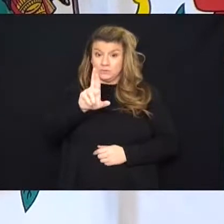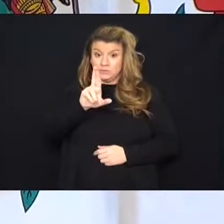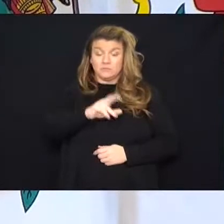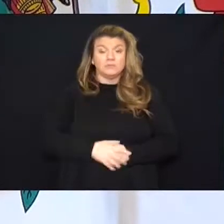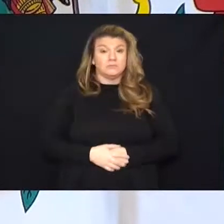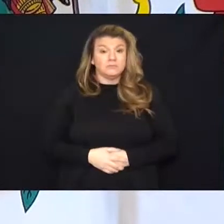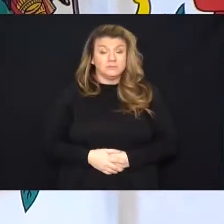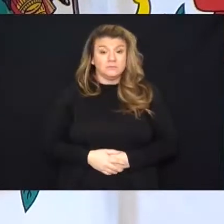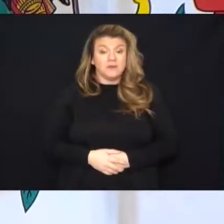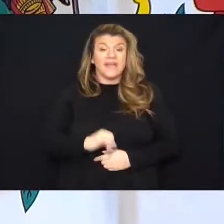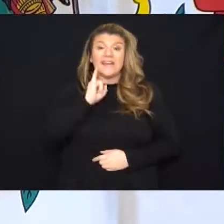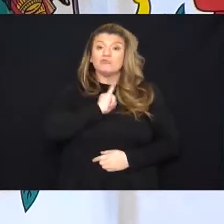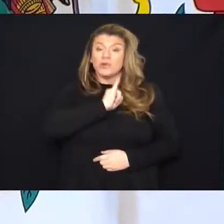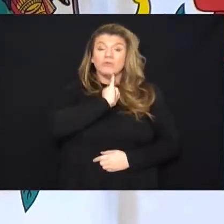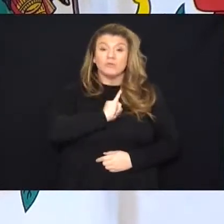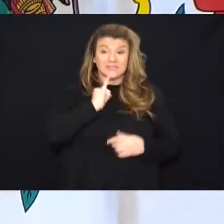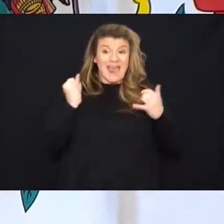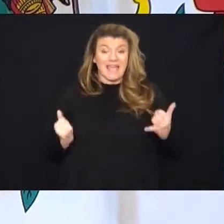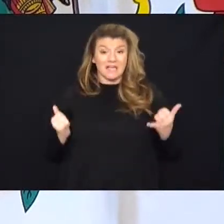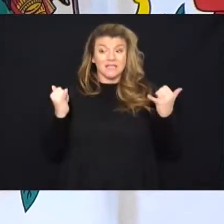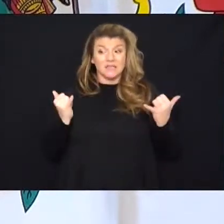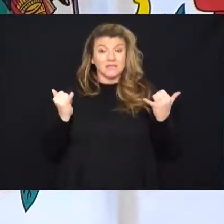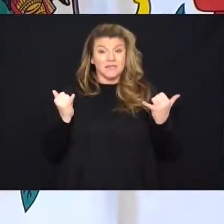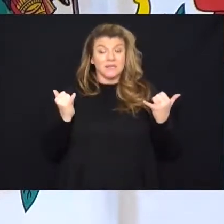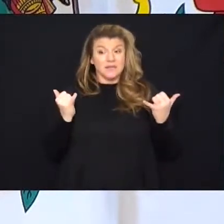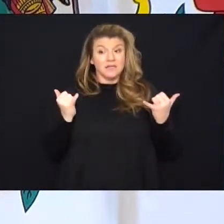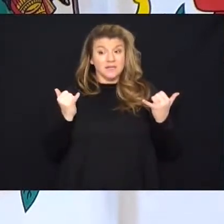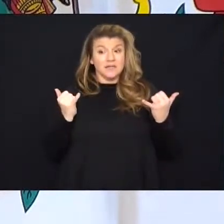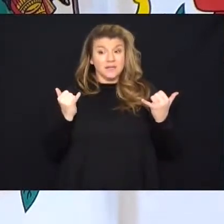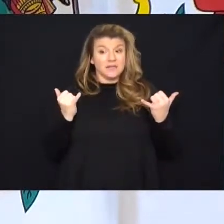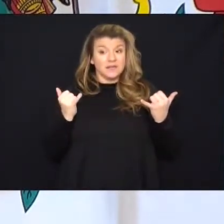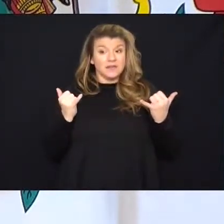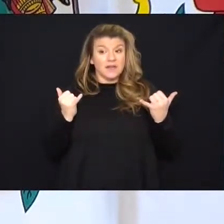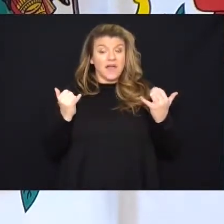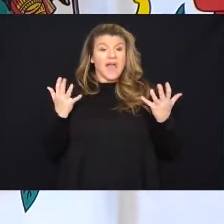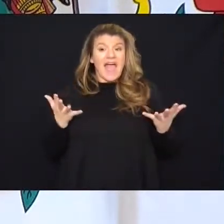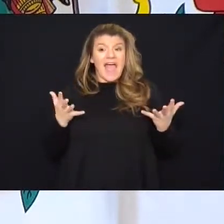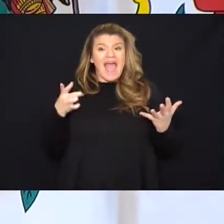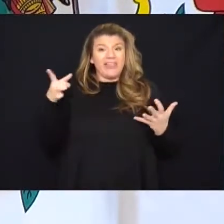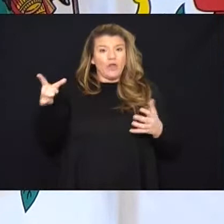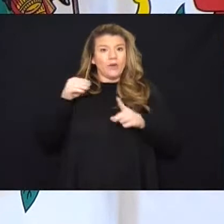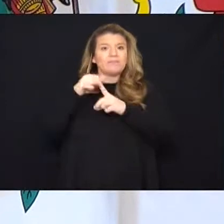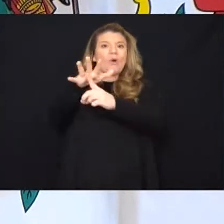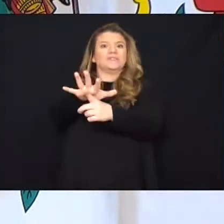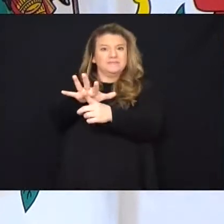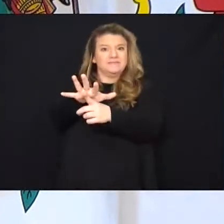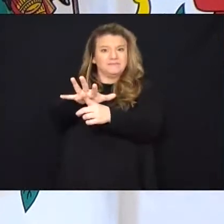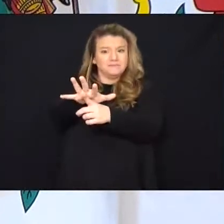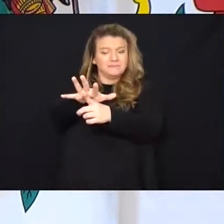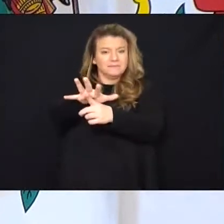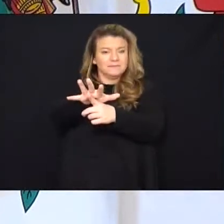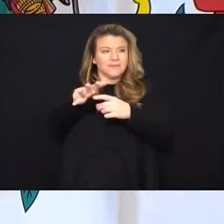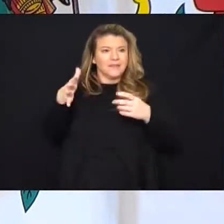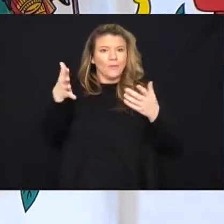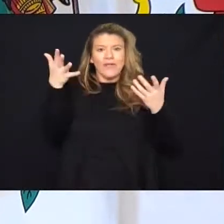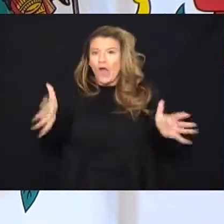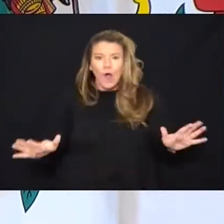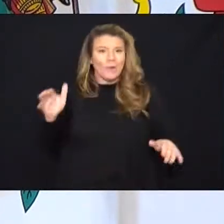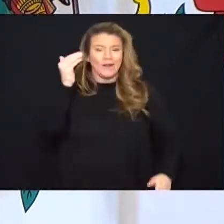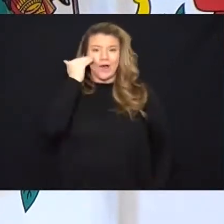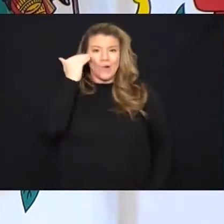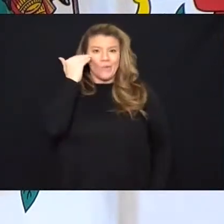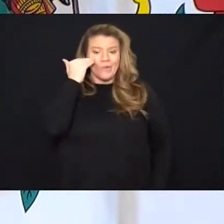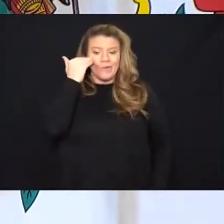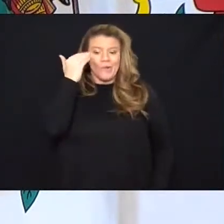in Israel today, and that they're exposed, we know it.